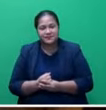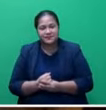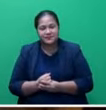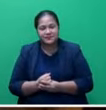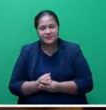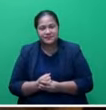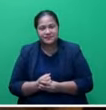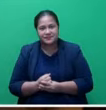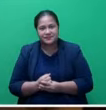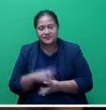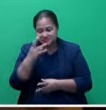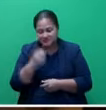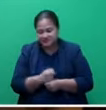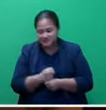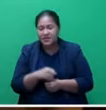A total of